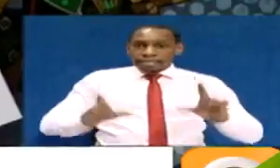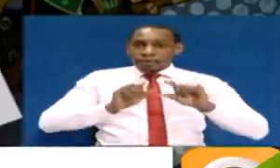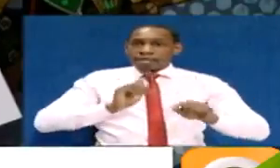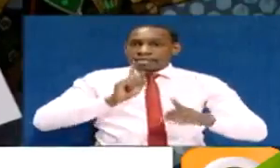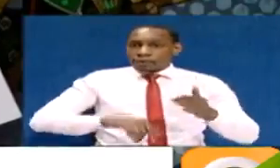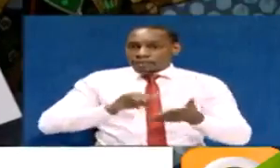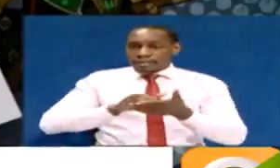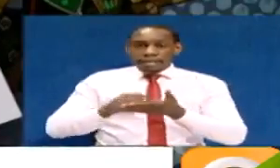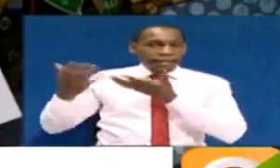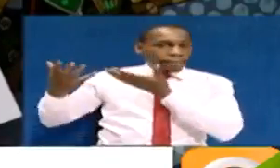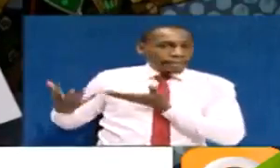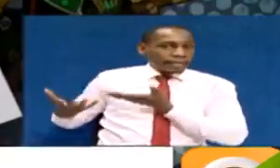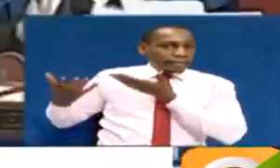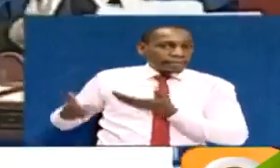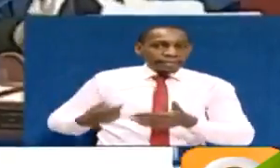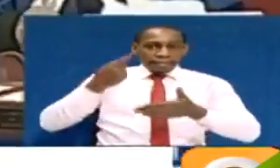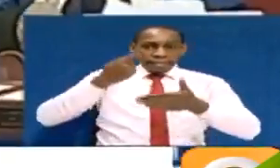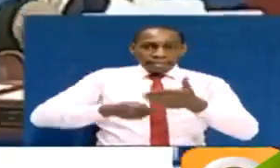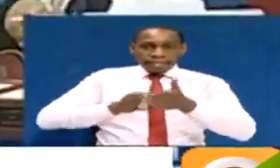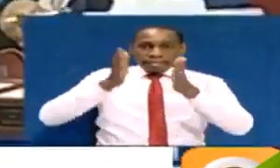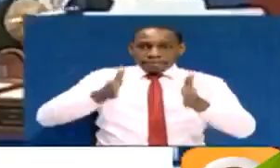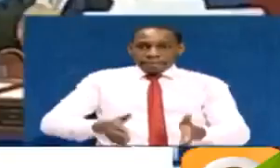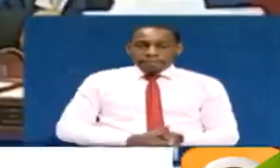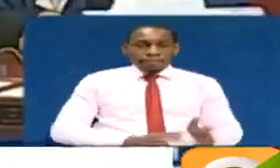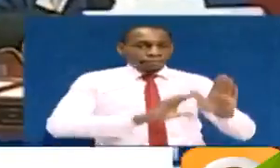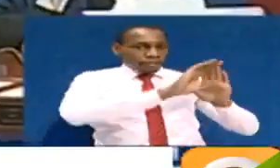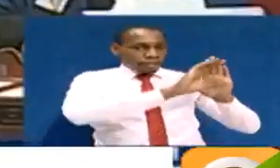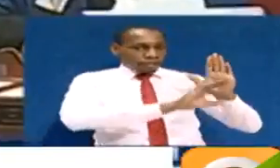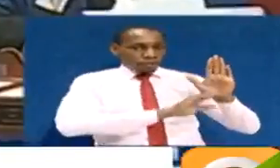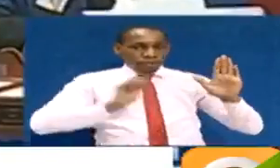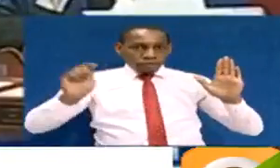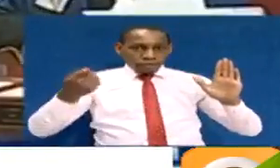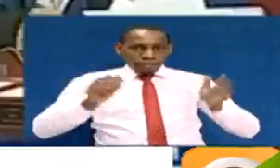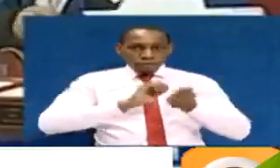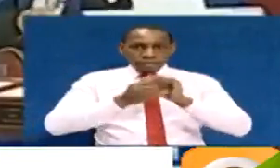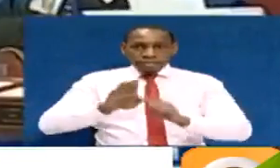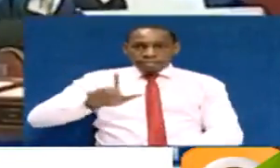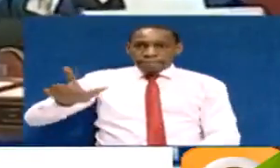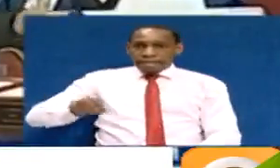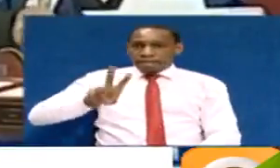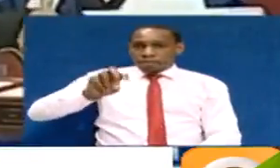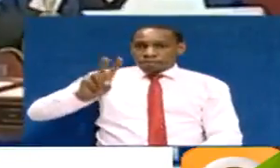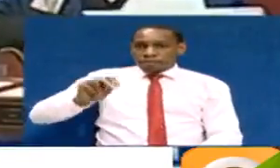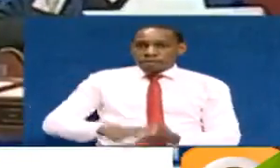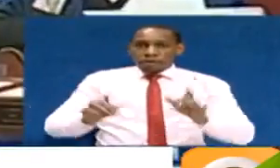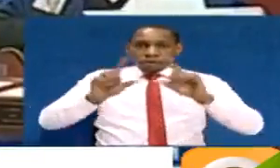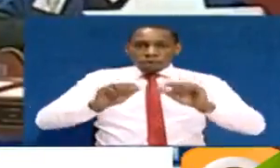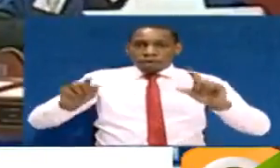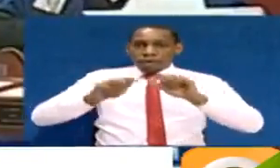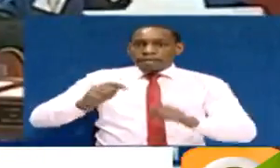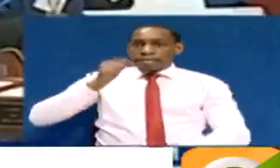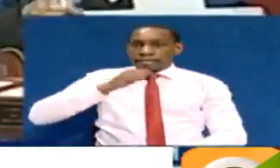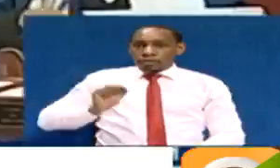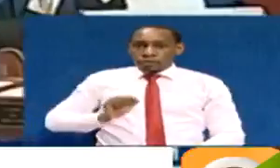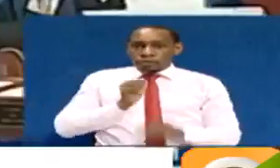this amounted to overburdening the taxpayer. The Constitution of Kenya Amendment Bill 2020. On his part, the Kitui senator